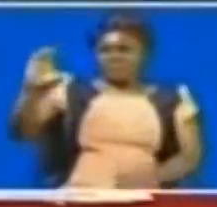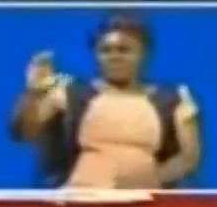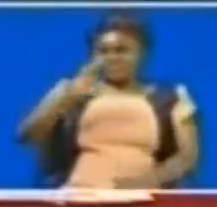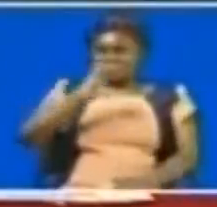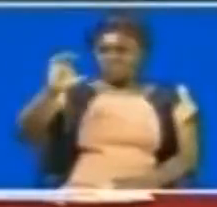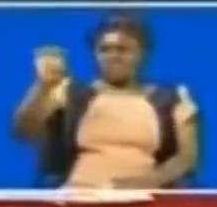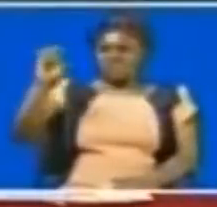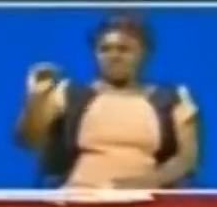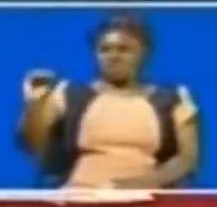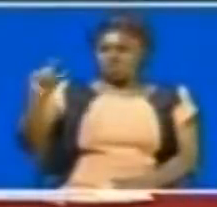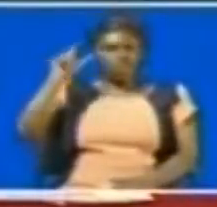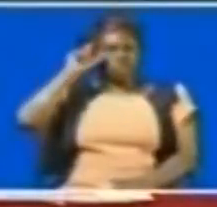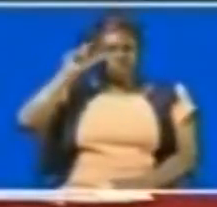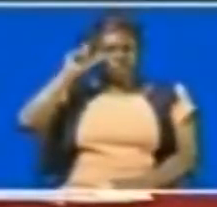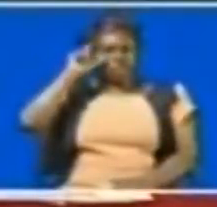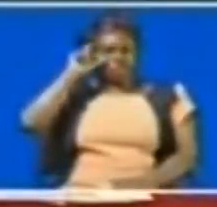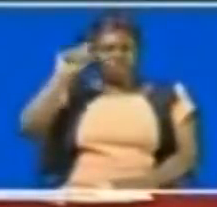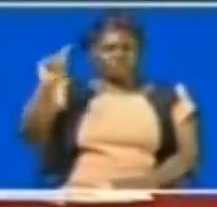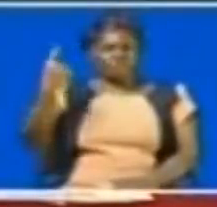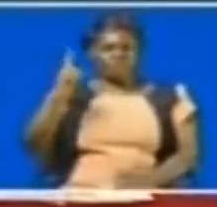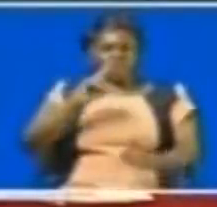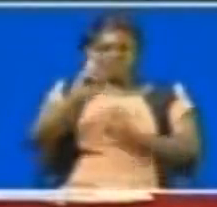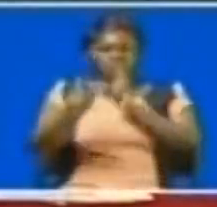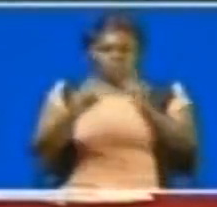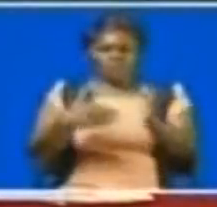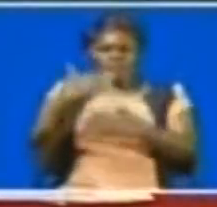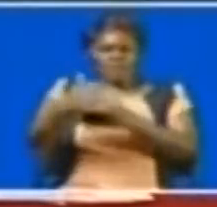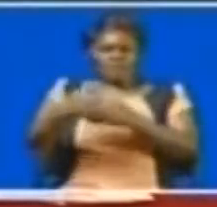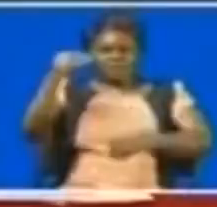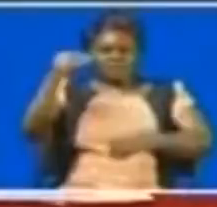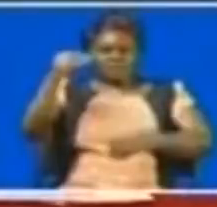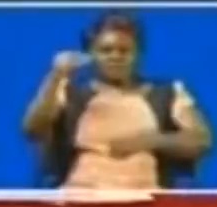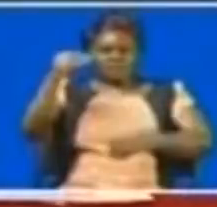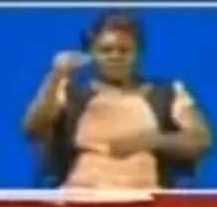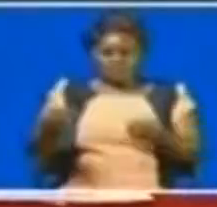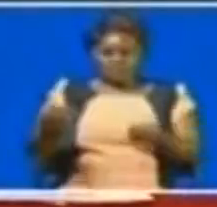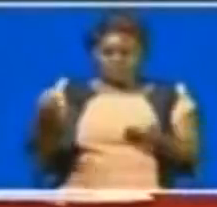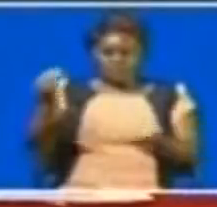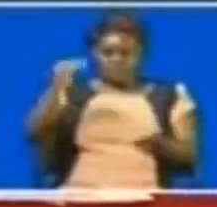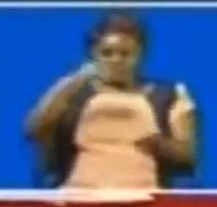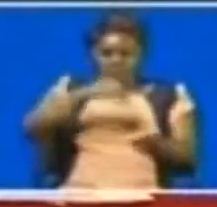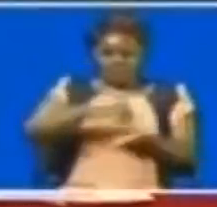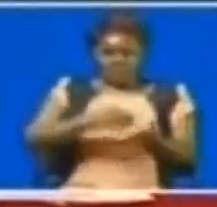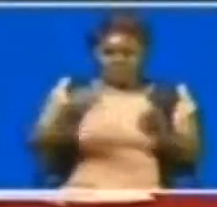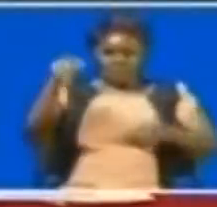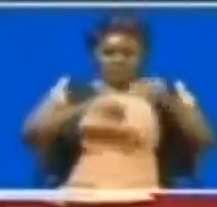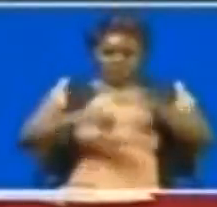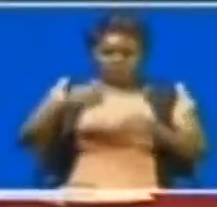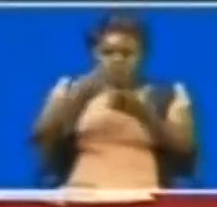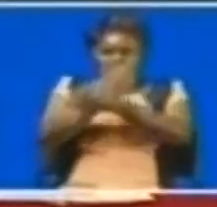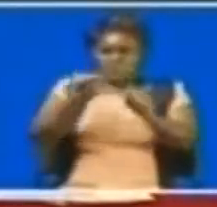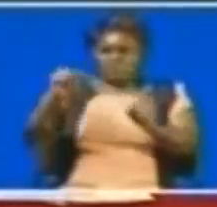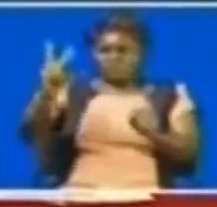Ezra Chiloba has spoken in his first TV interview since the August 8th and repeat presidential election on the